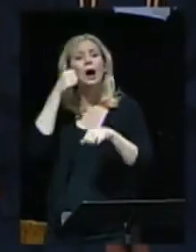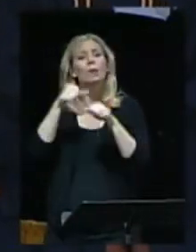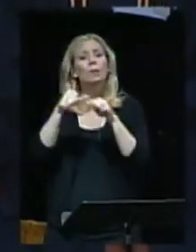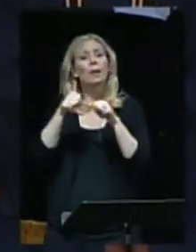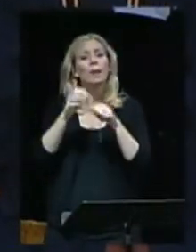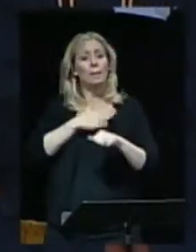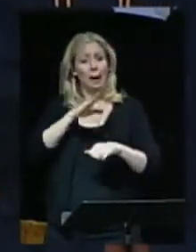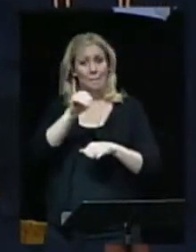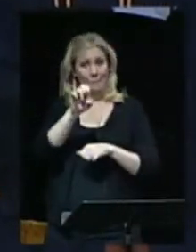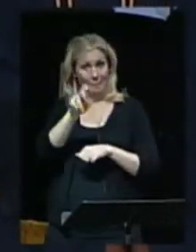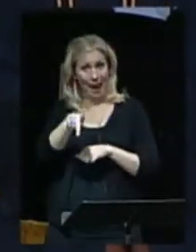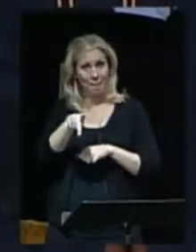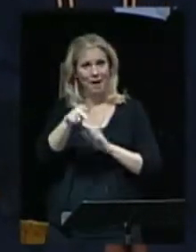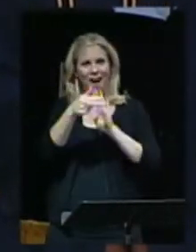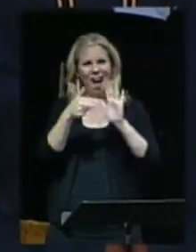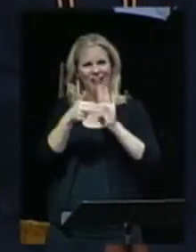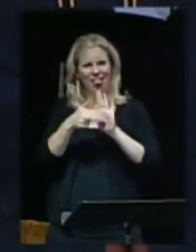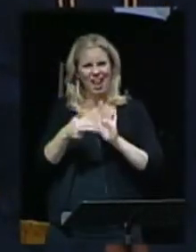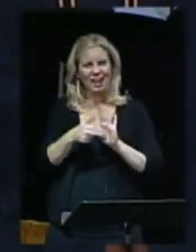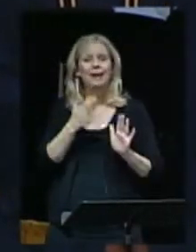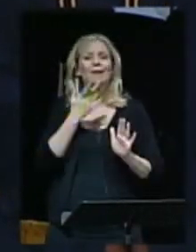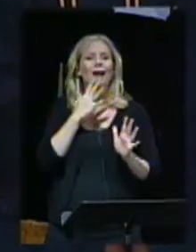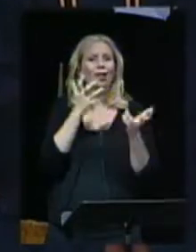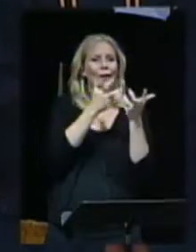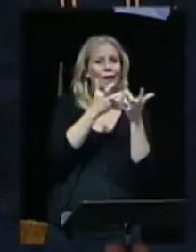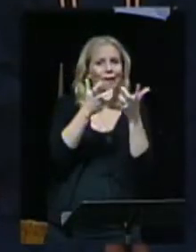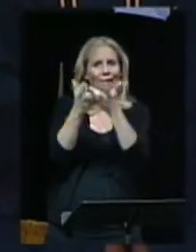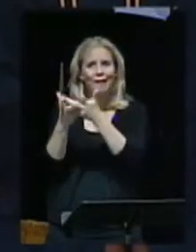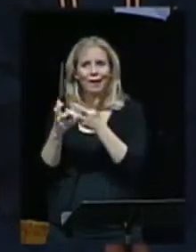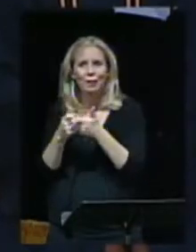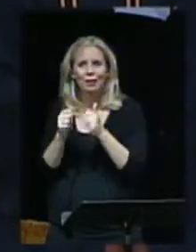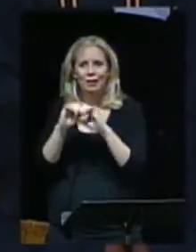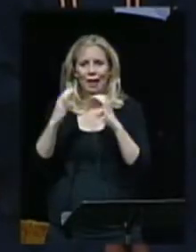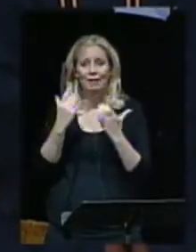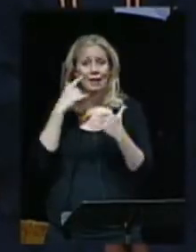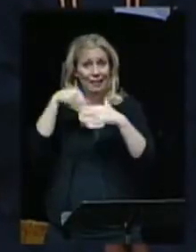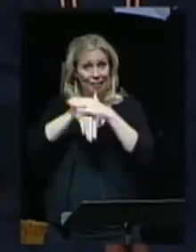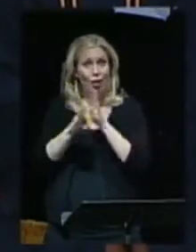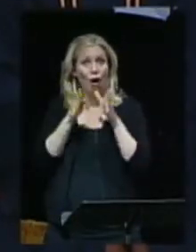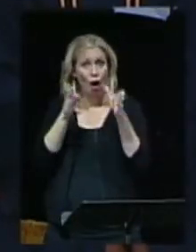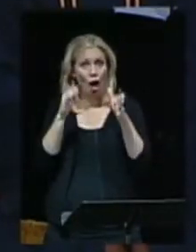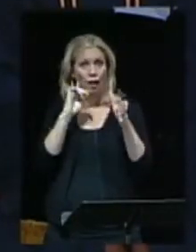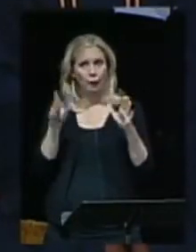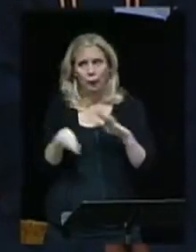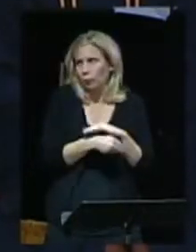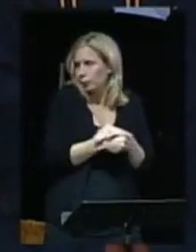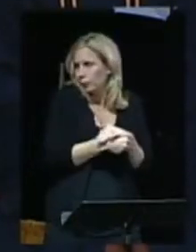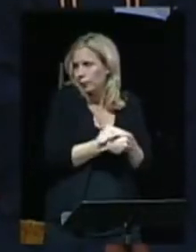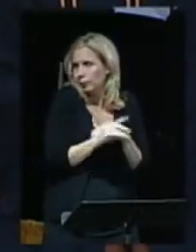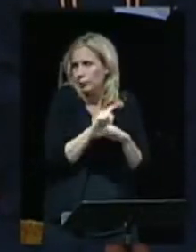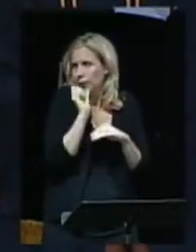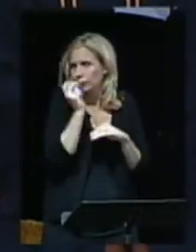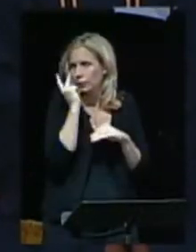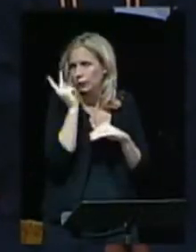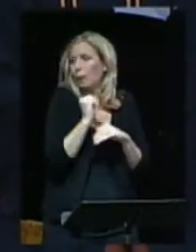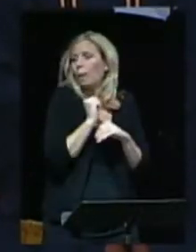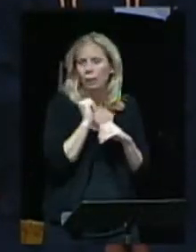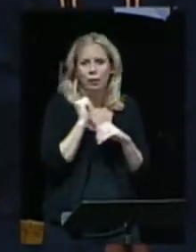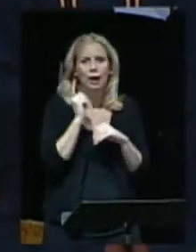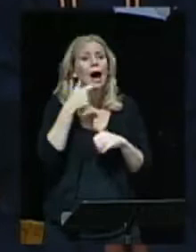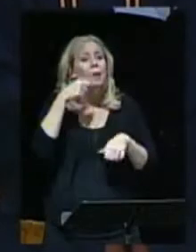my map, color coding it with all my classes, and hiding it in the hall so upperclassmen wouldn't see. I remember hustling from class